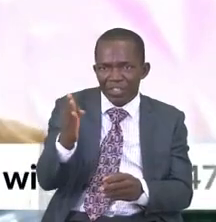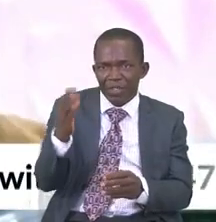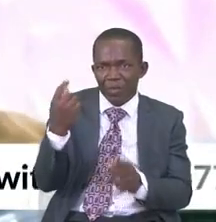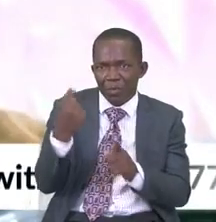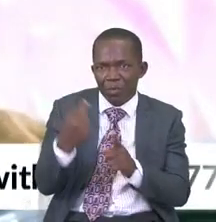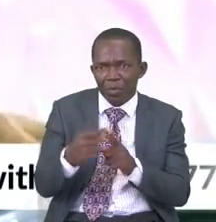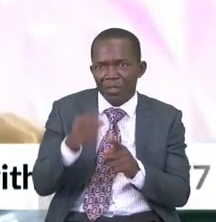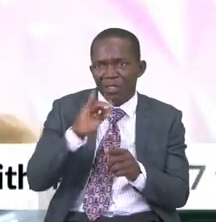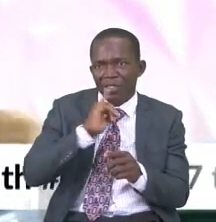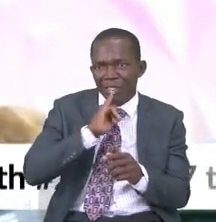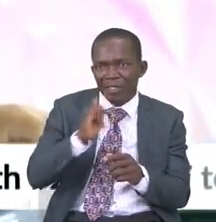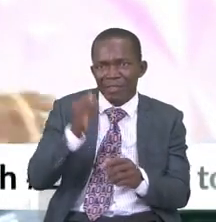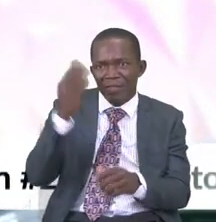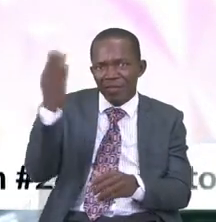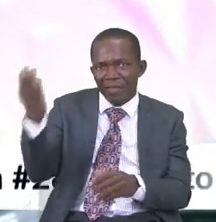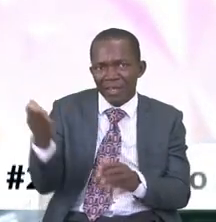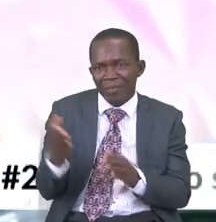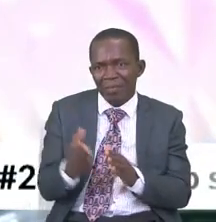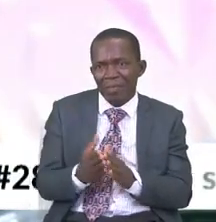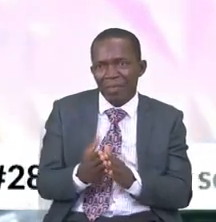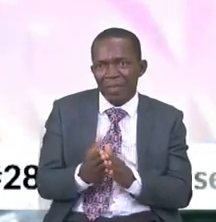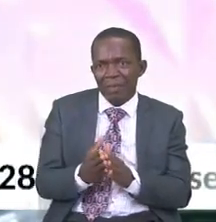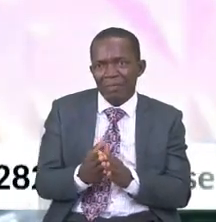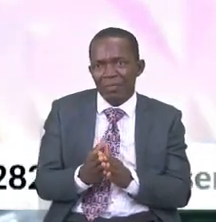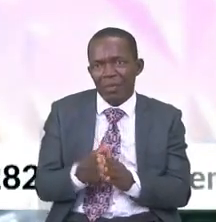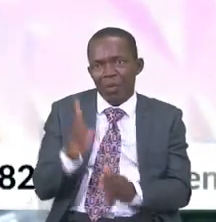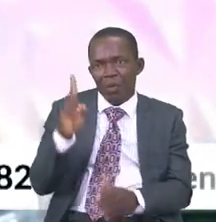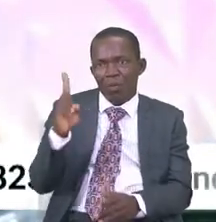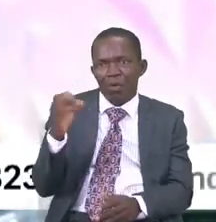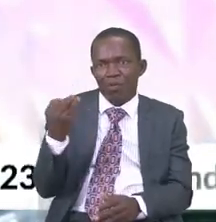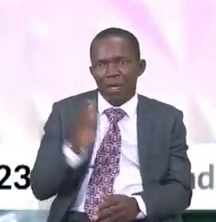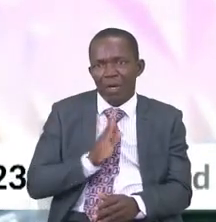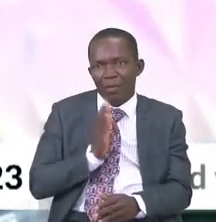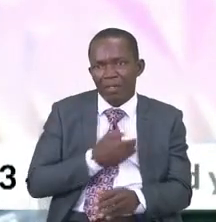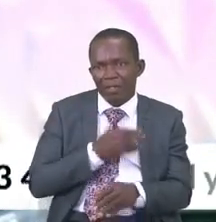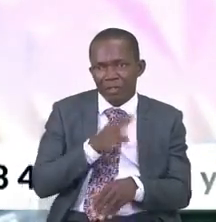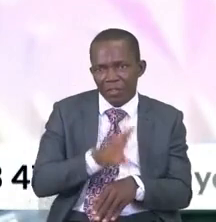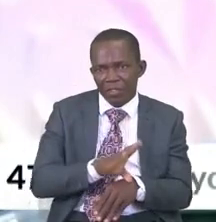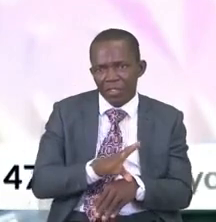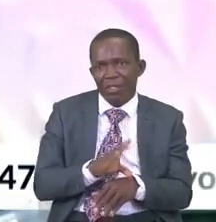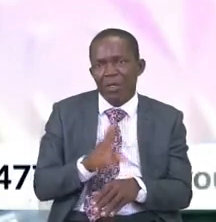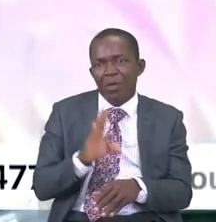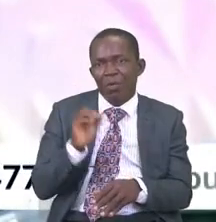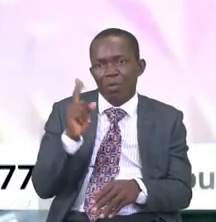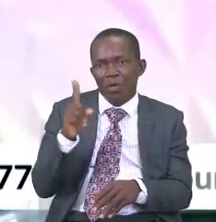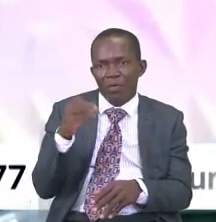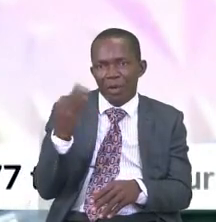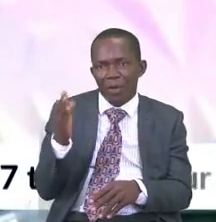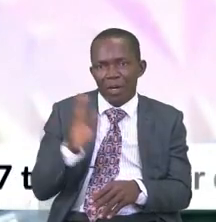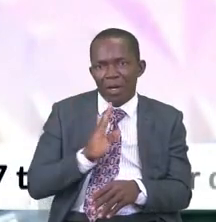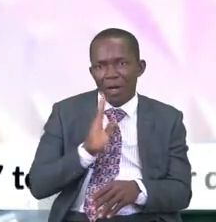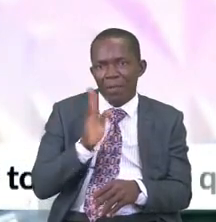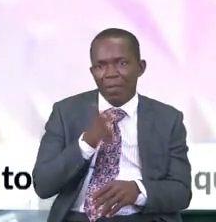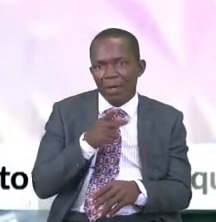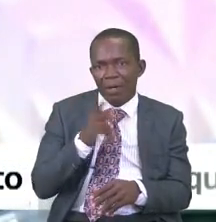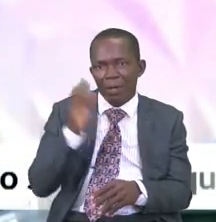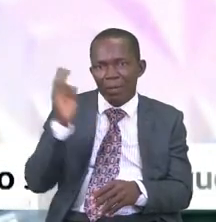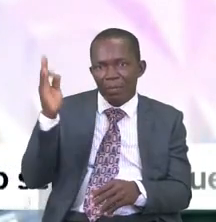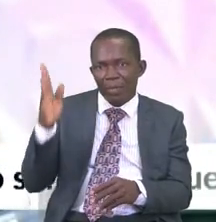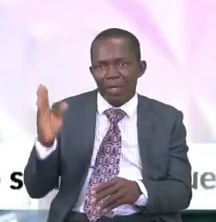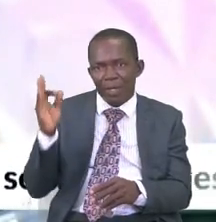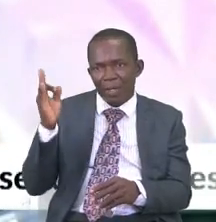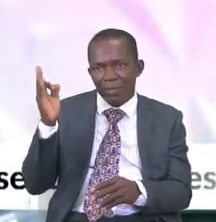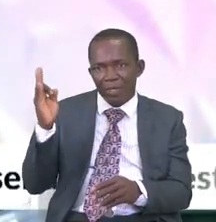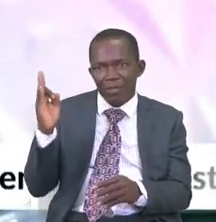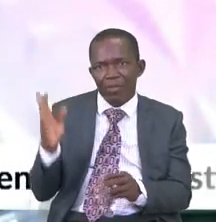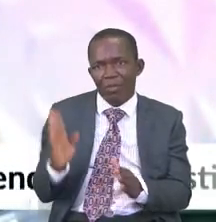time to go through everything now. But you know, one of our churches, one of our pastors was saying that he got a Navy